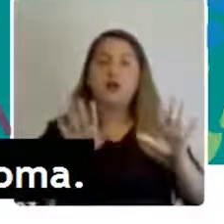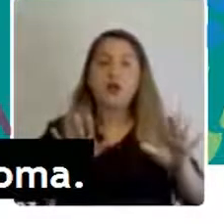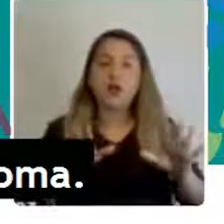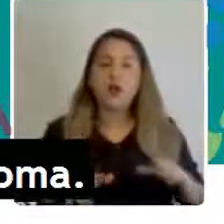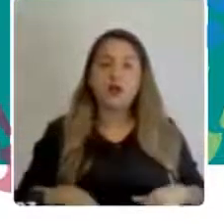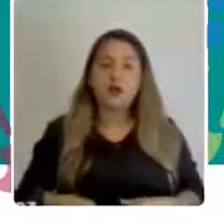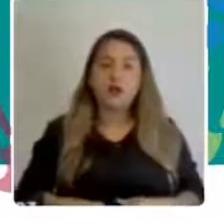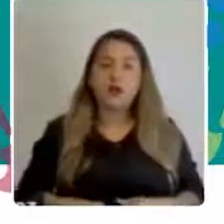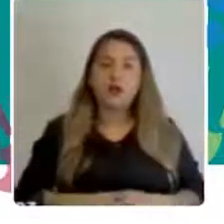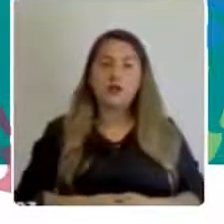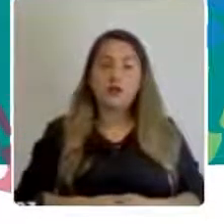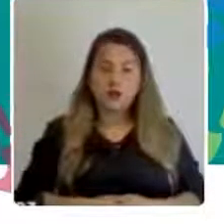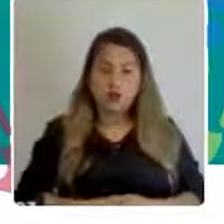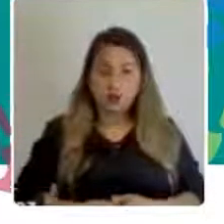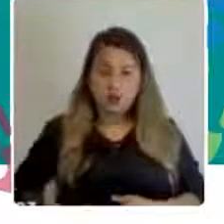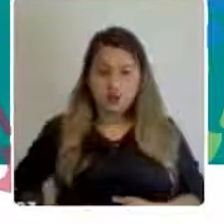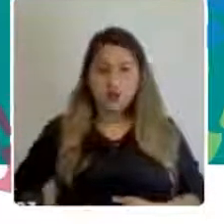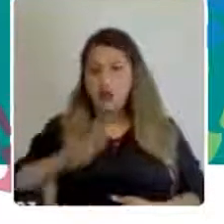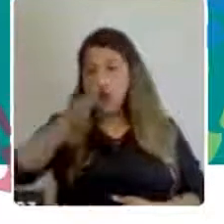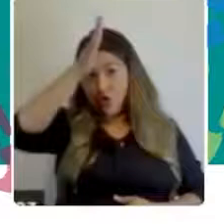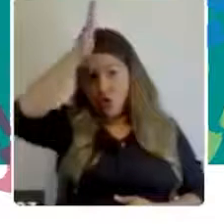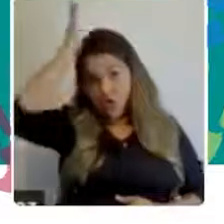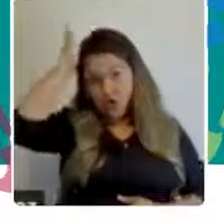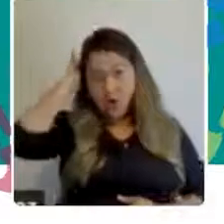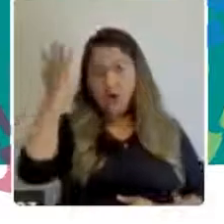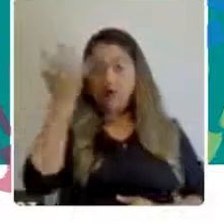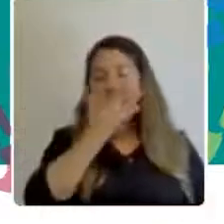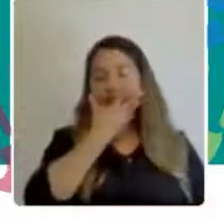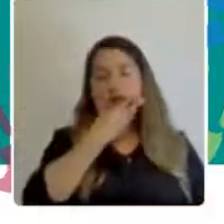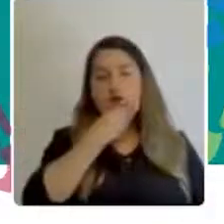later in Rome. Thank you.